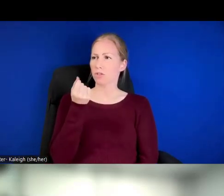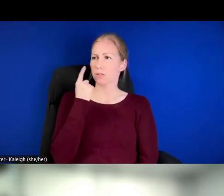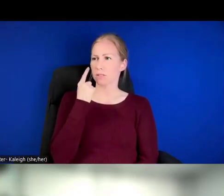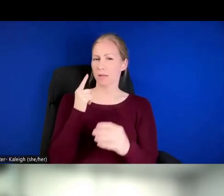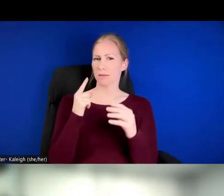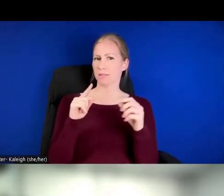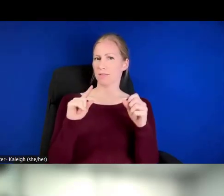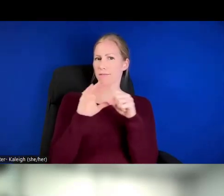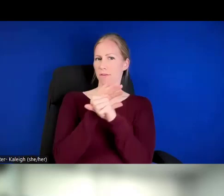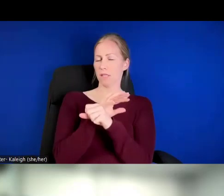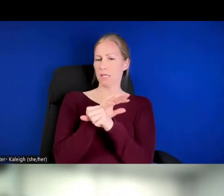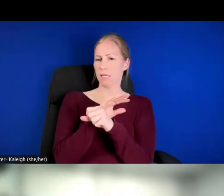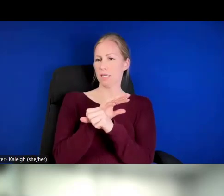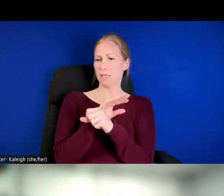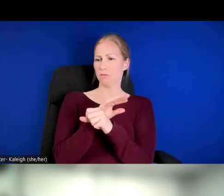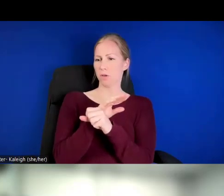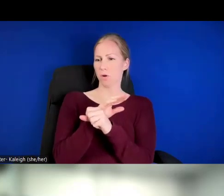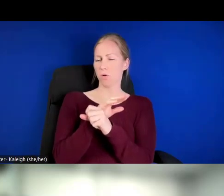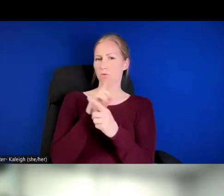understand to whom